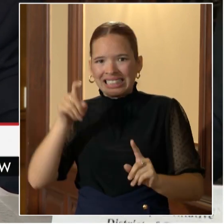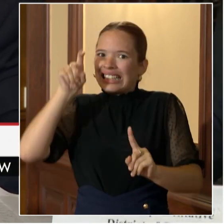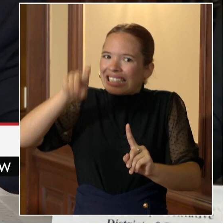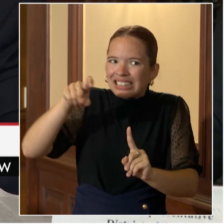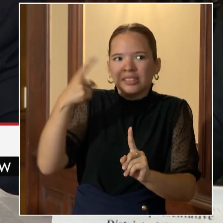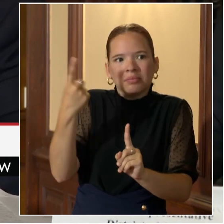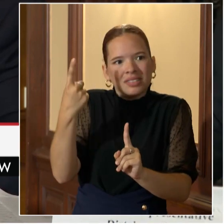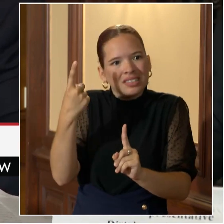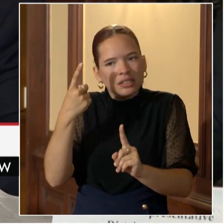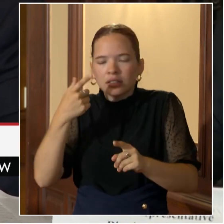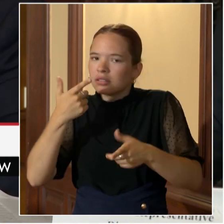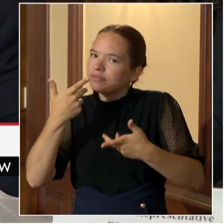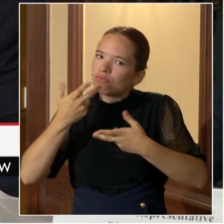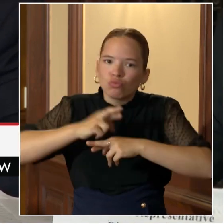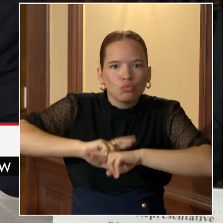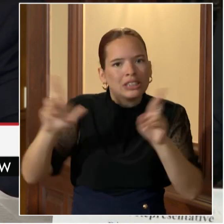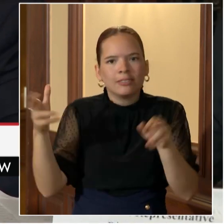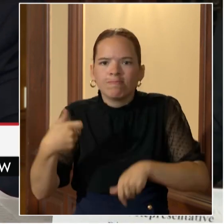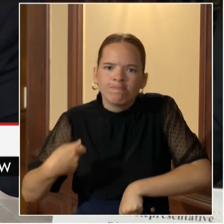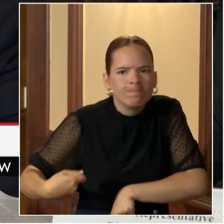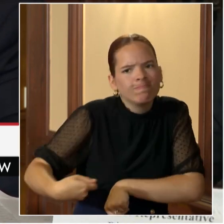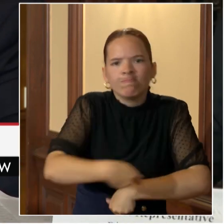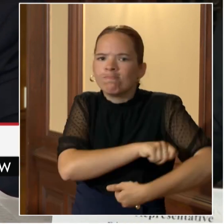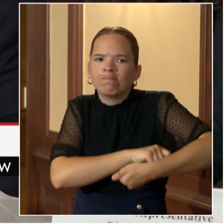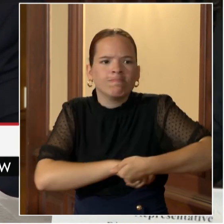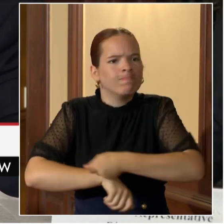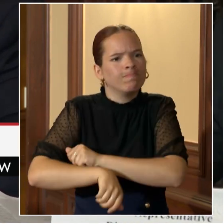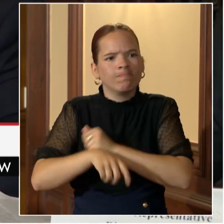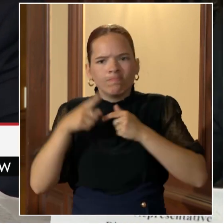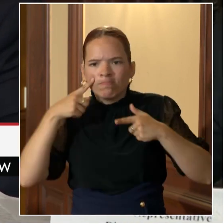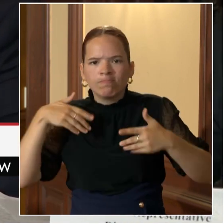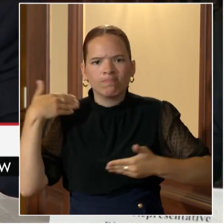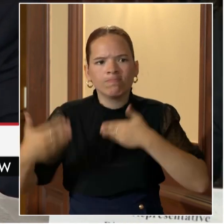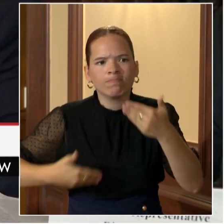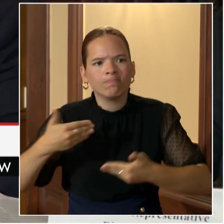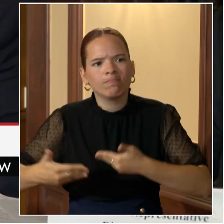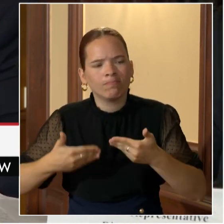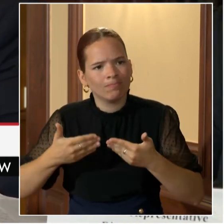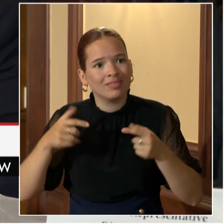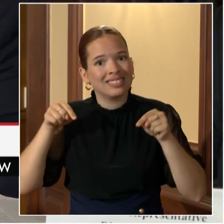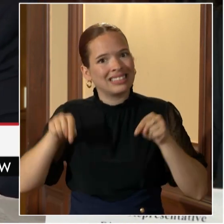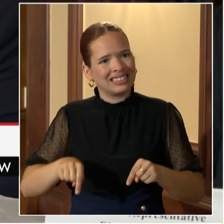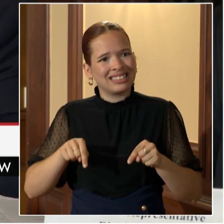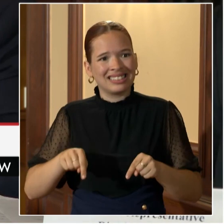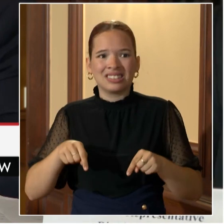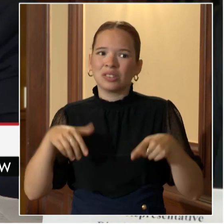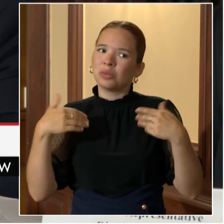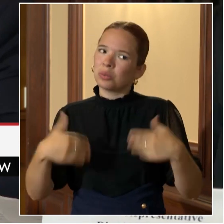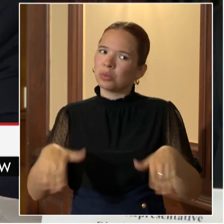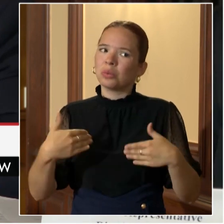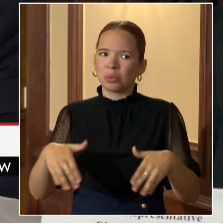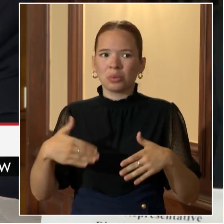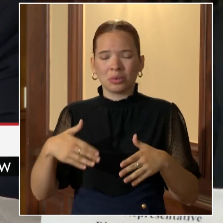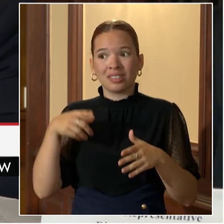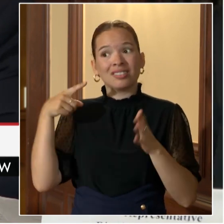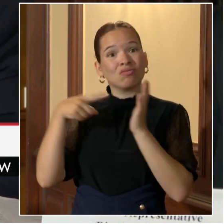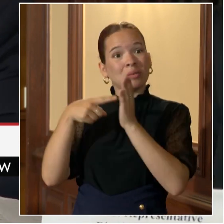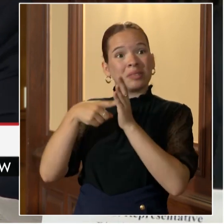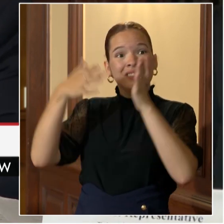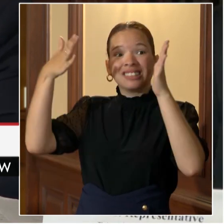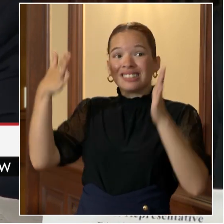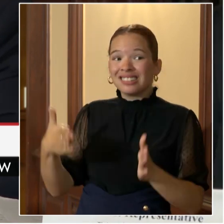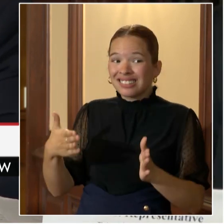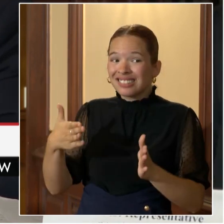they really work for me and Paul. And the representative doesn't have a full-time staffer, and